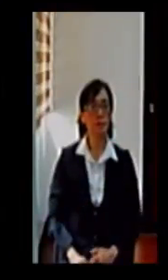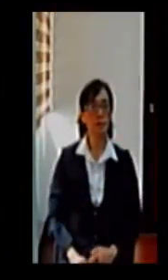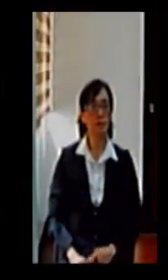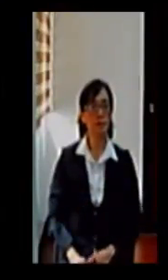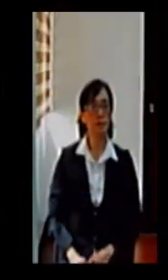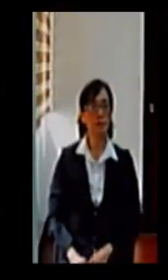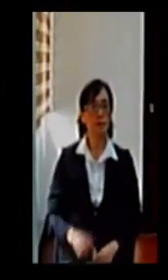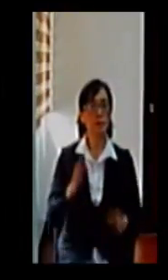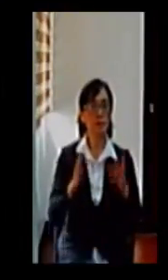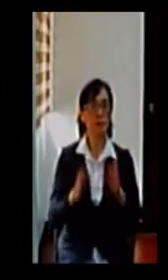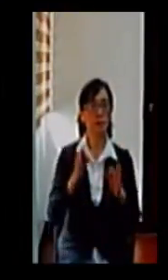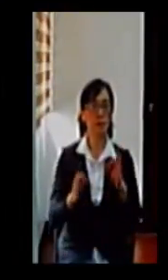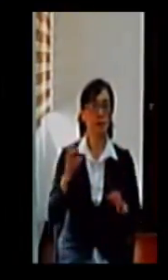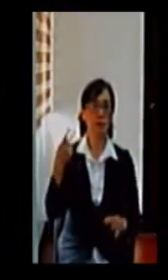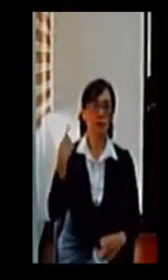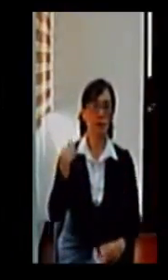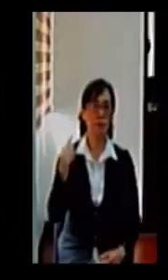if we were to have a